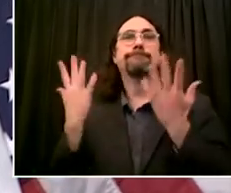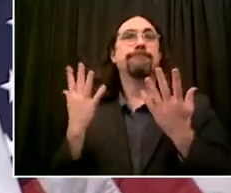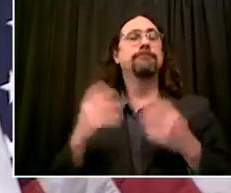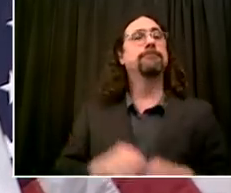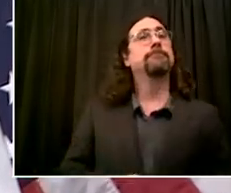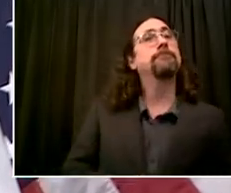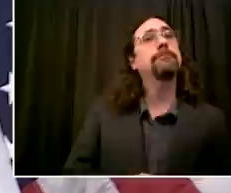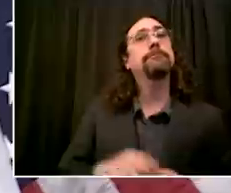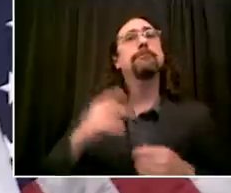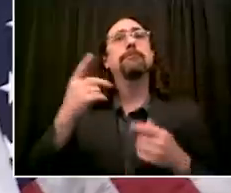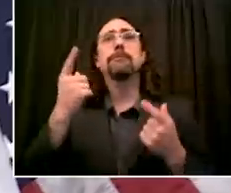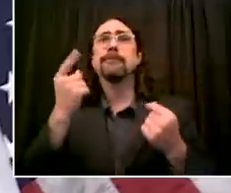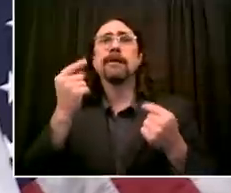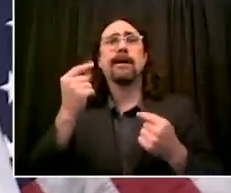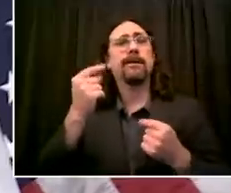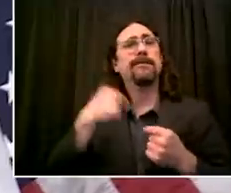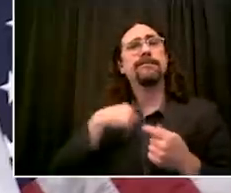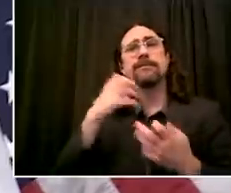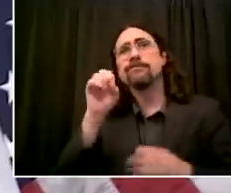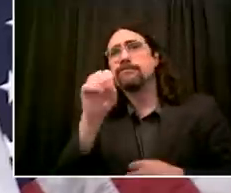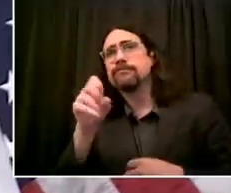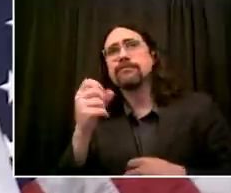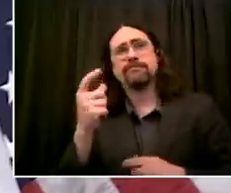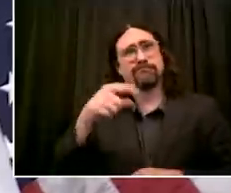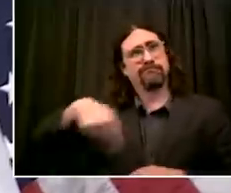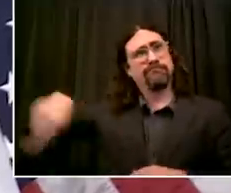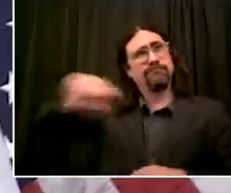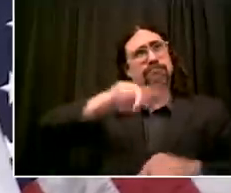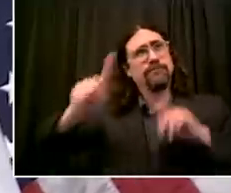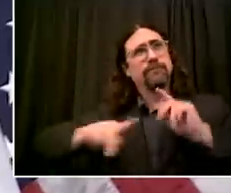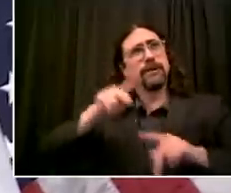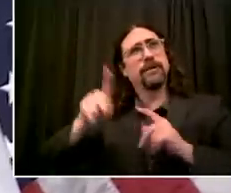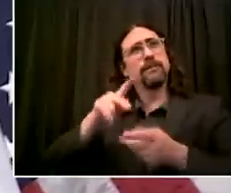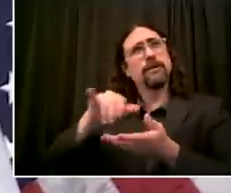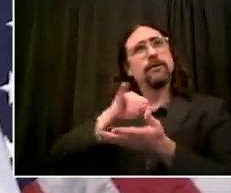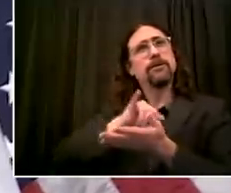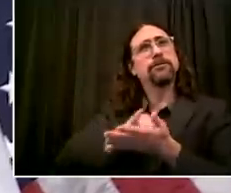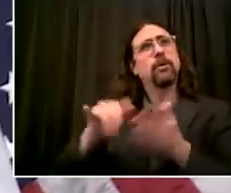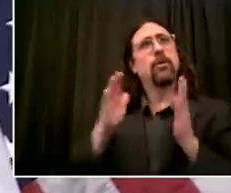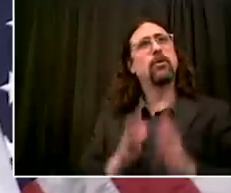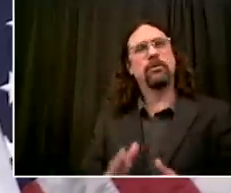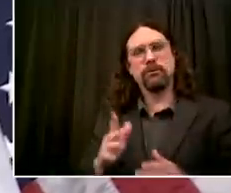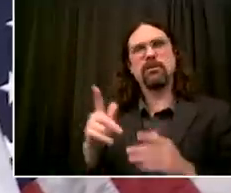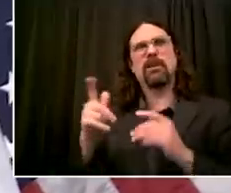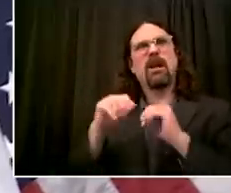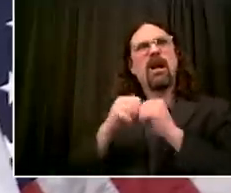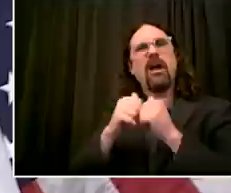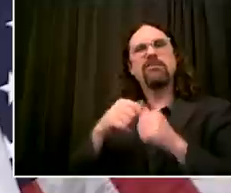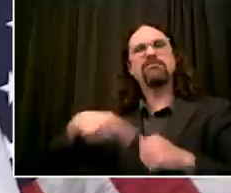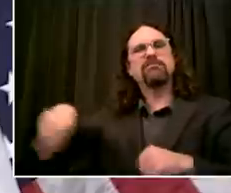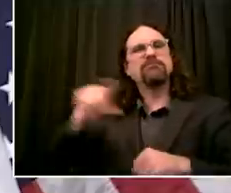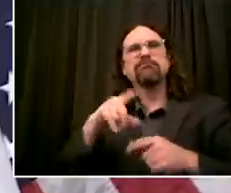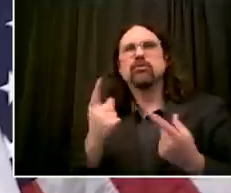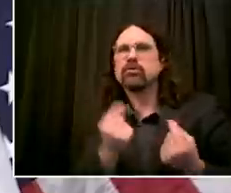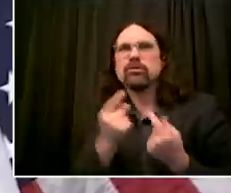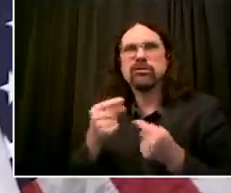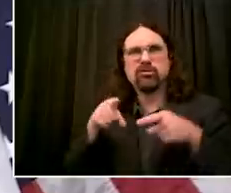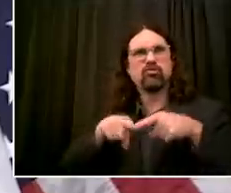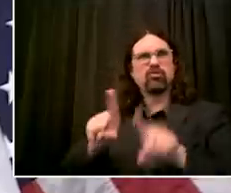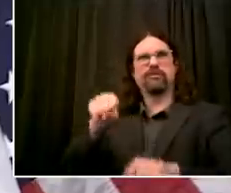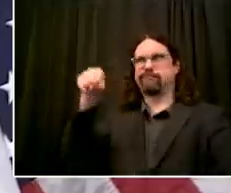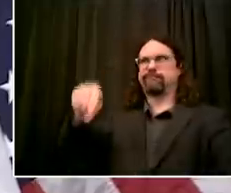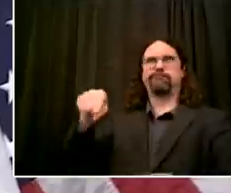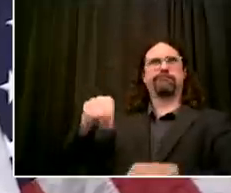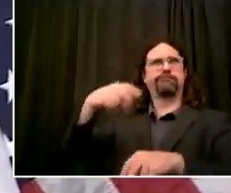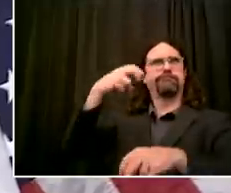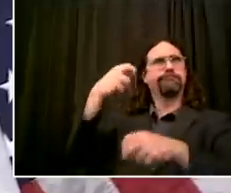respond to a challenge, respond to a tough moment. Night before last, there were some real problems in